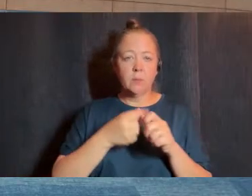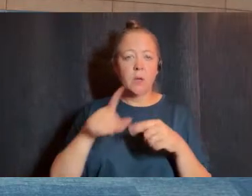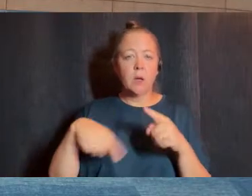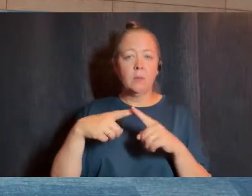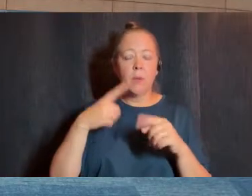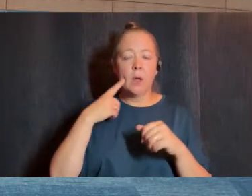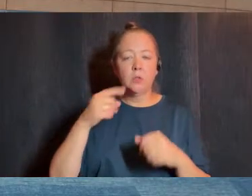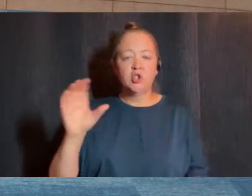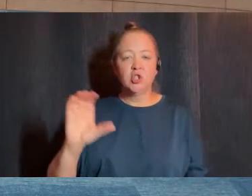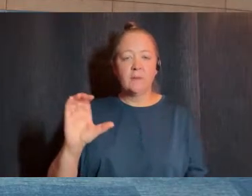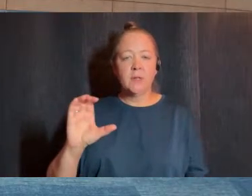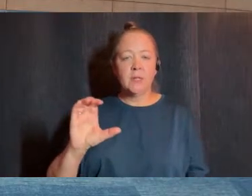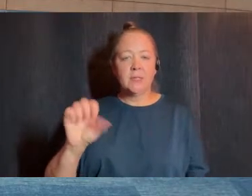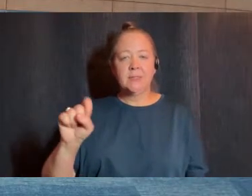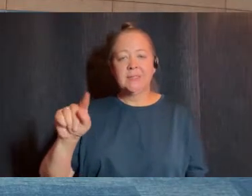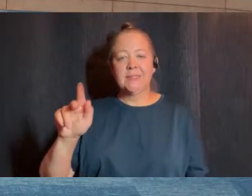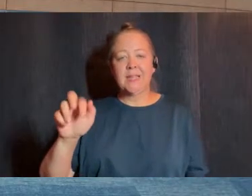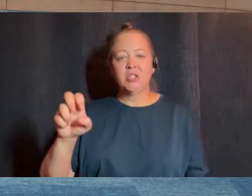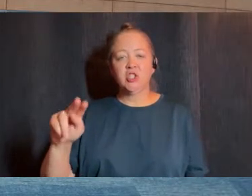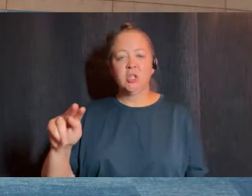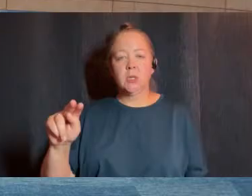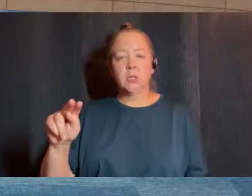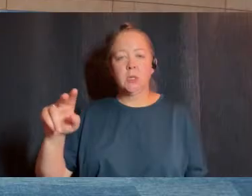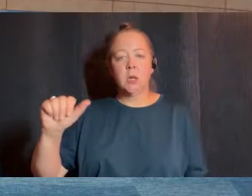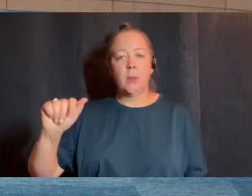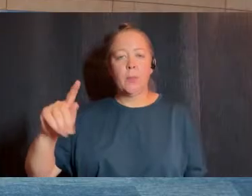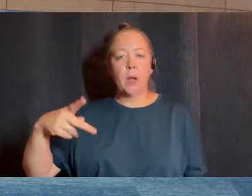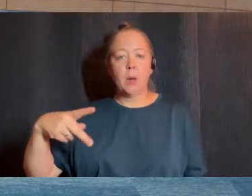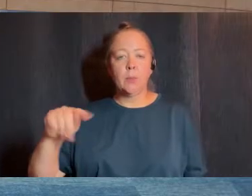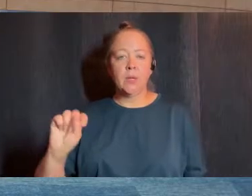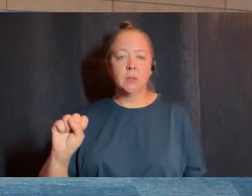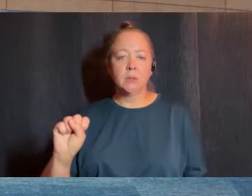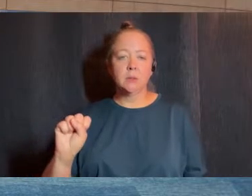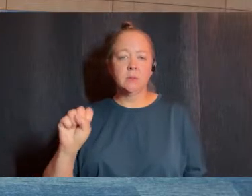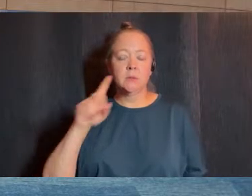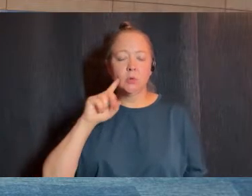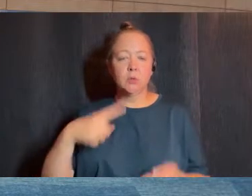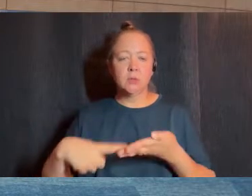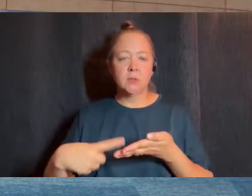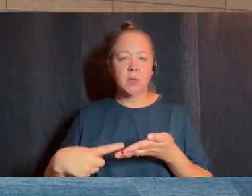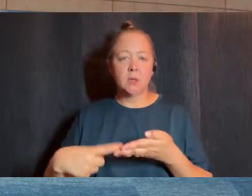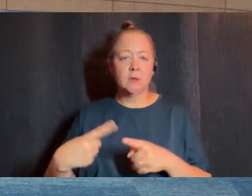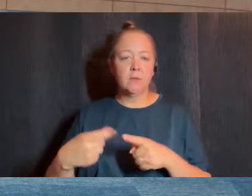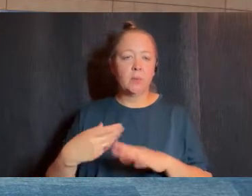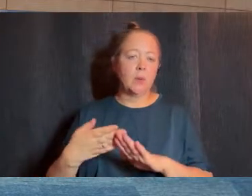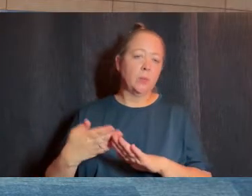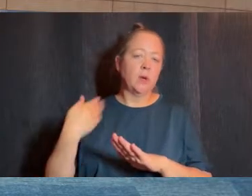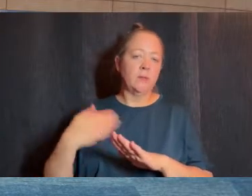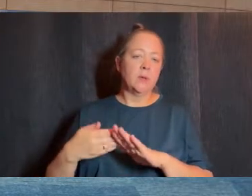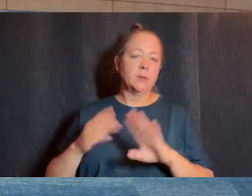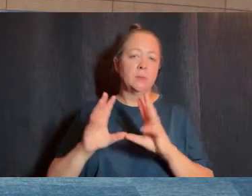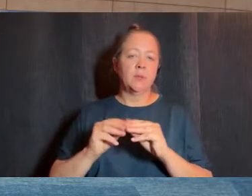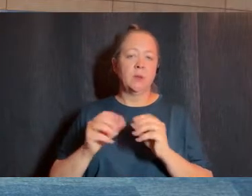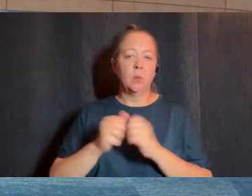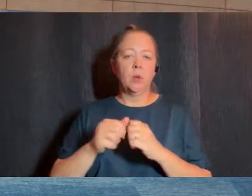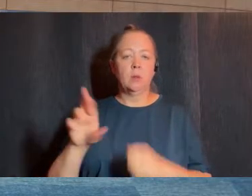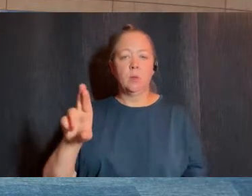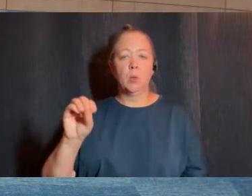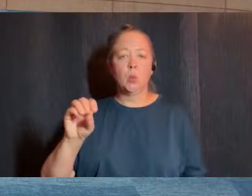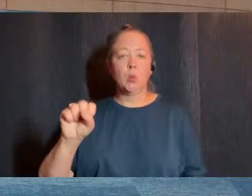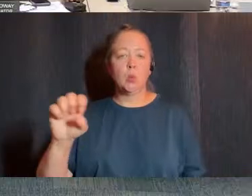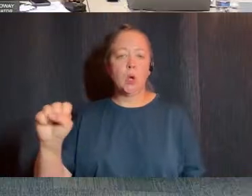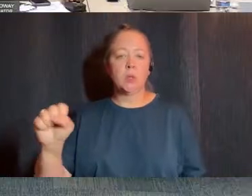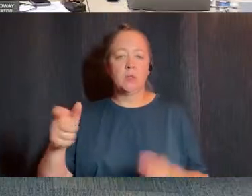Apartments in order to discuss further from our last meeting that we had with Ross Management?